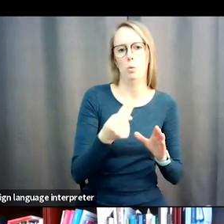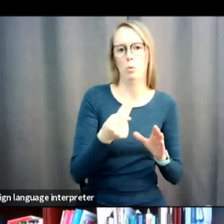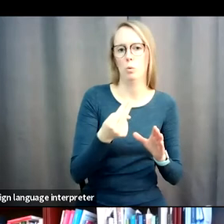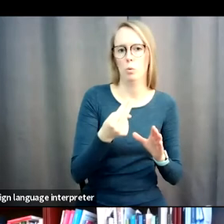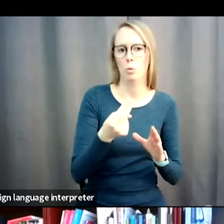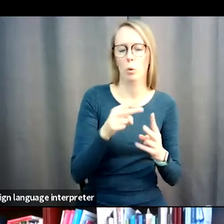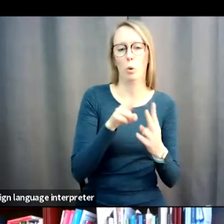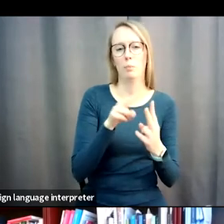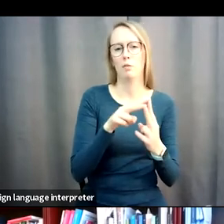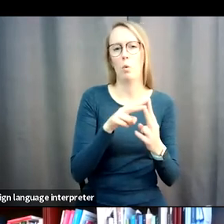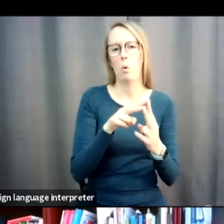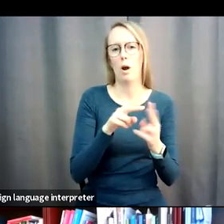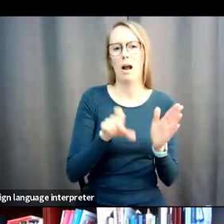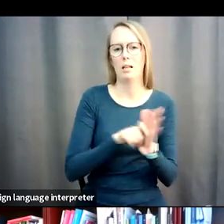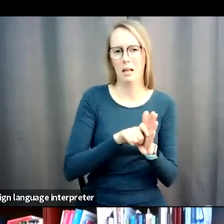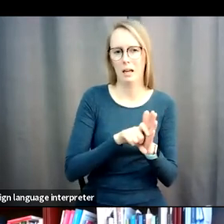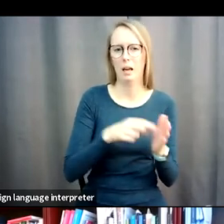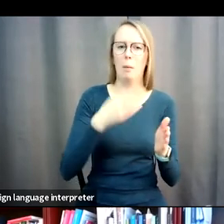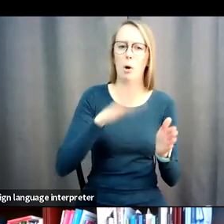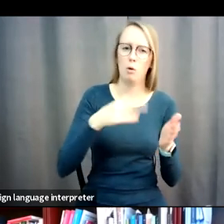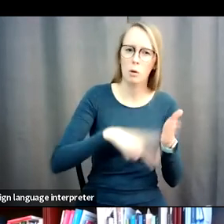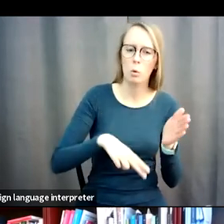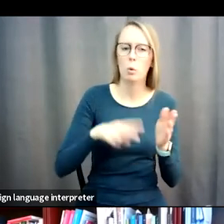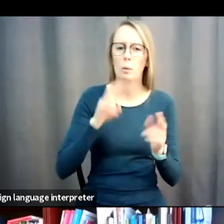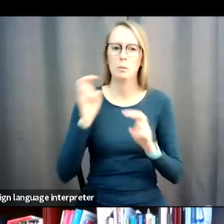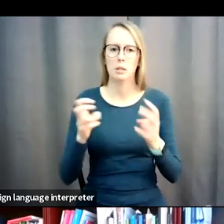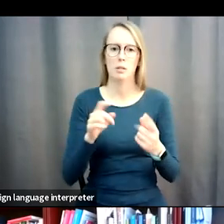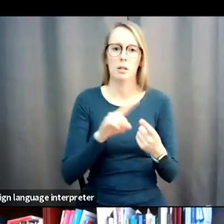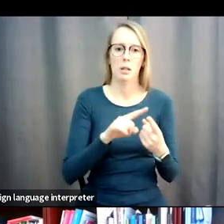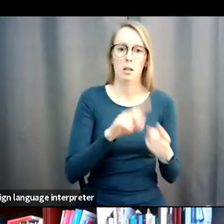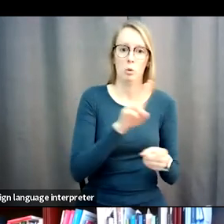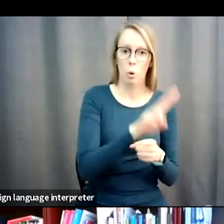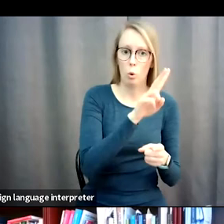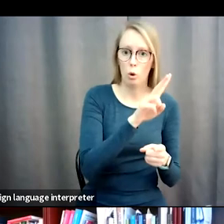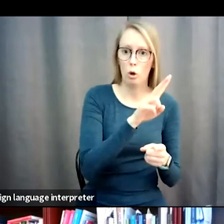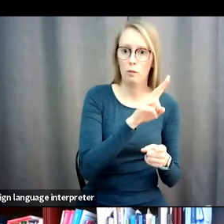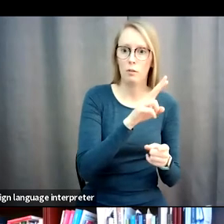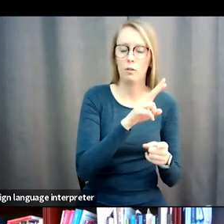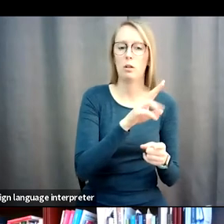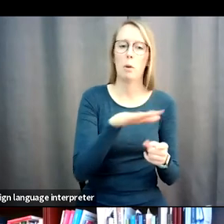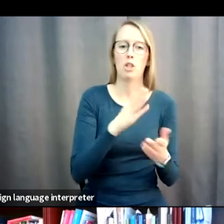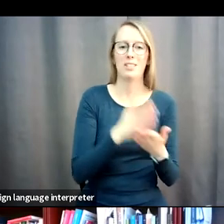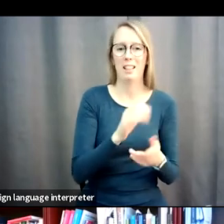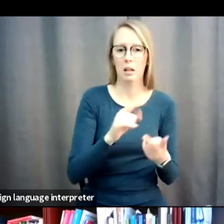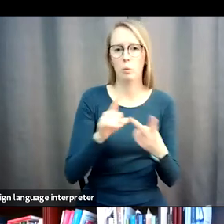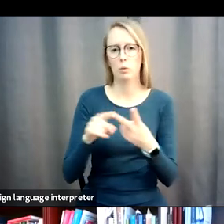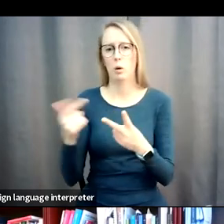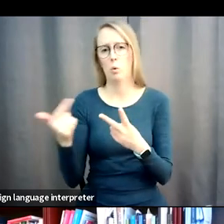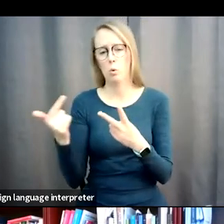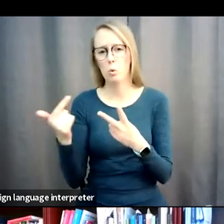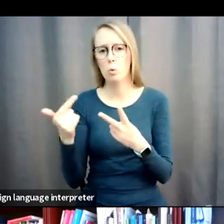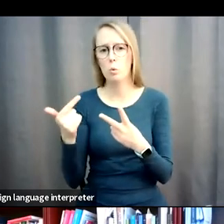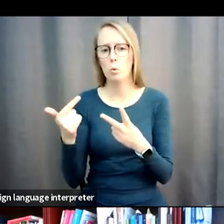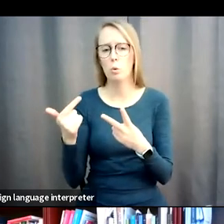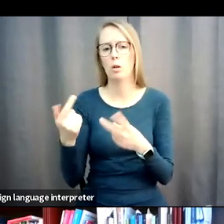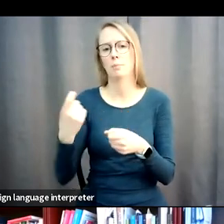of the two conventions and those articles that I mentioned, Article 12 of the Convention on the Rights of the Child and Article 7 of the Convention